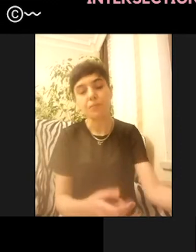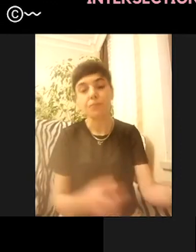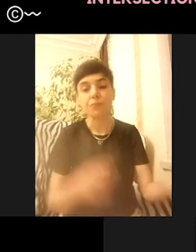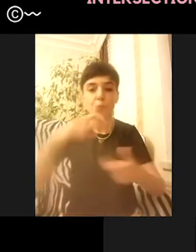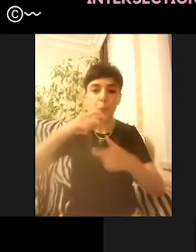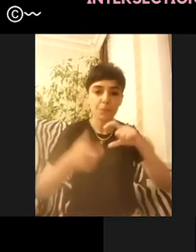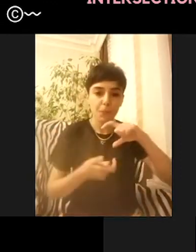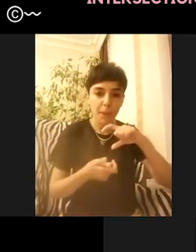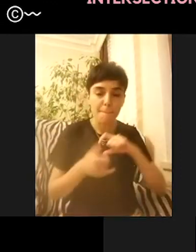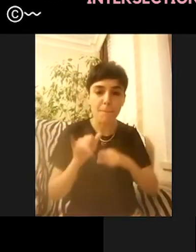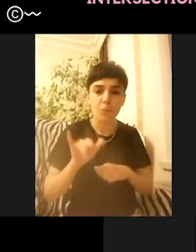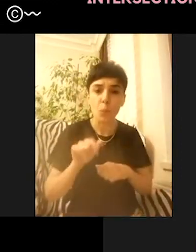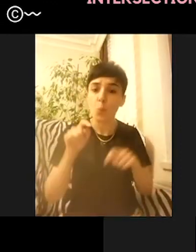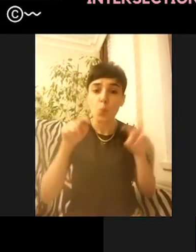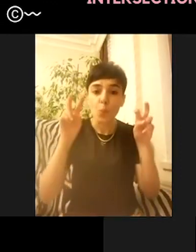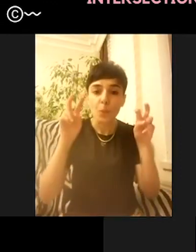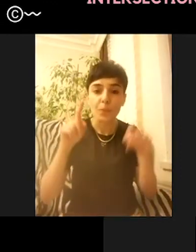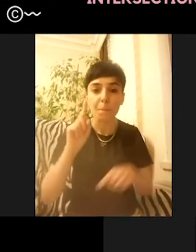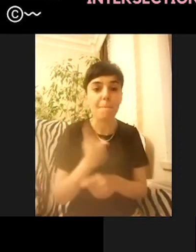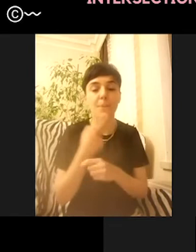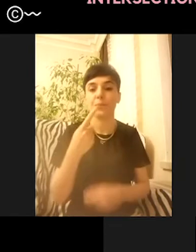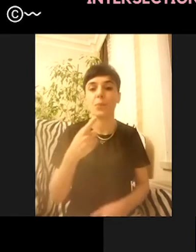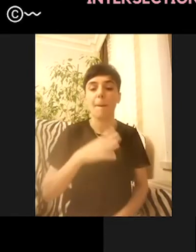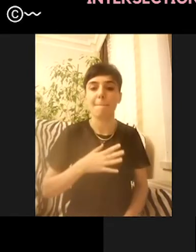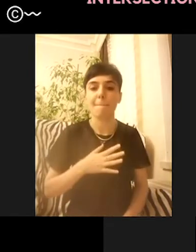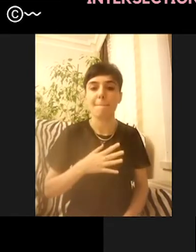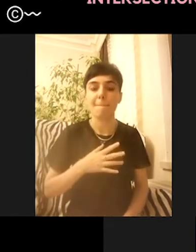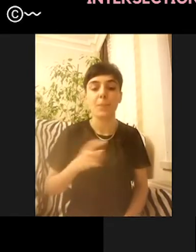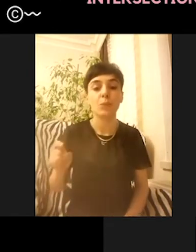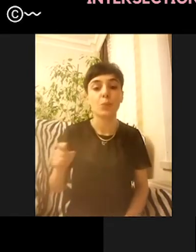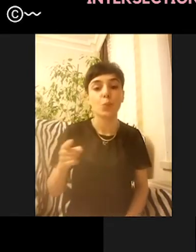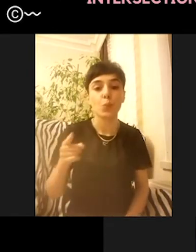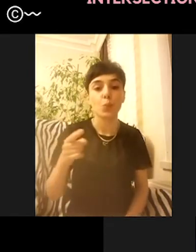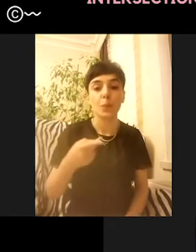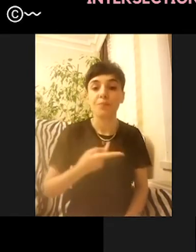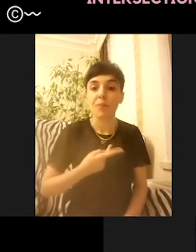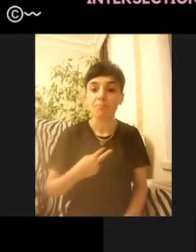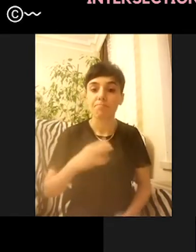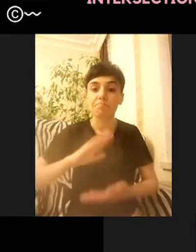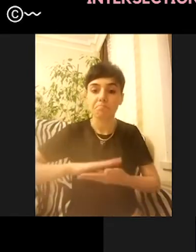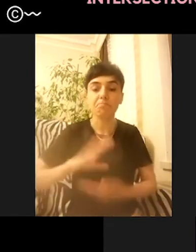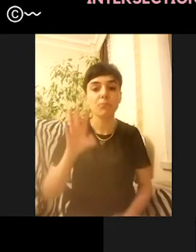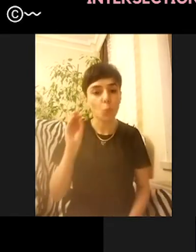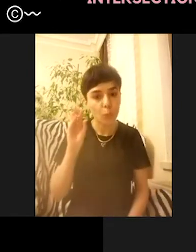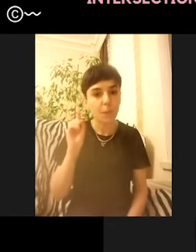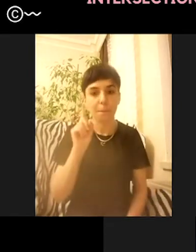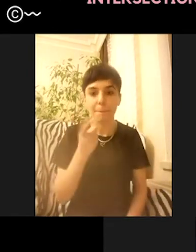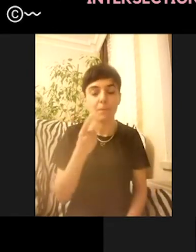Kurdish trans friends and started doing activism right at the middle of